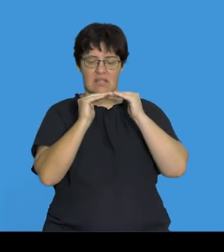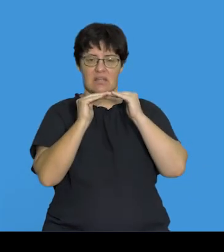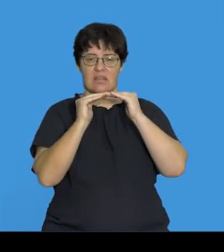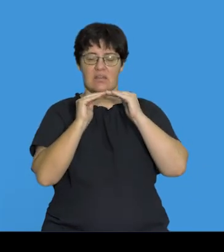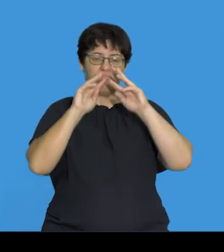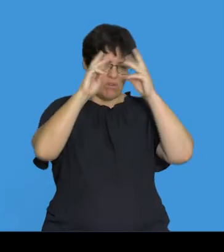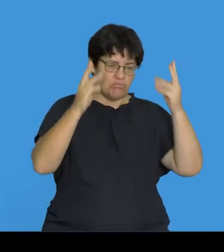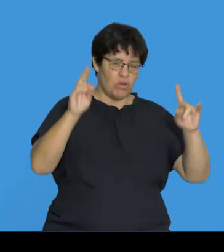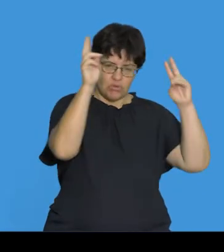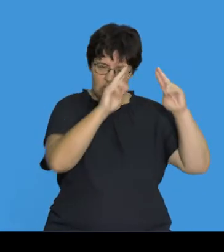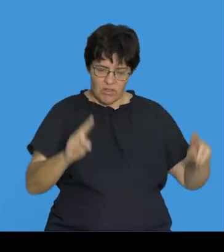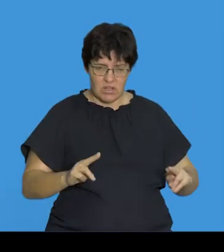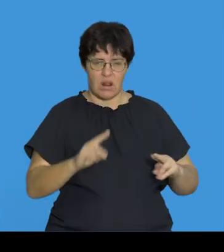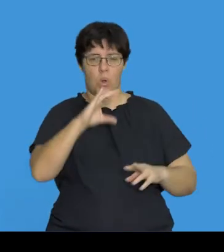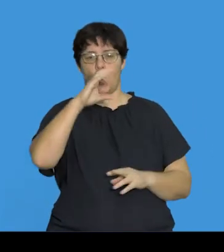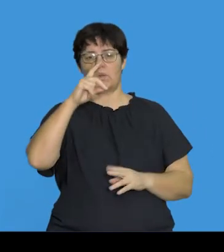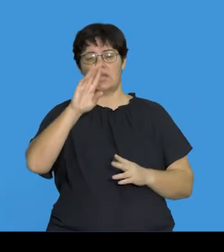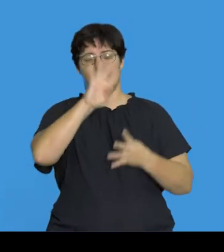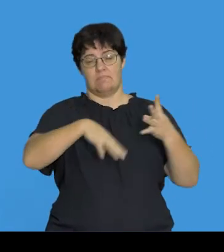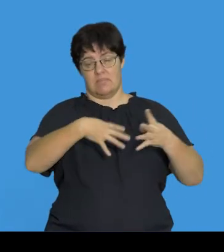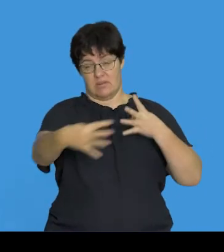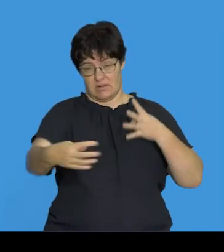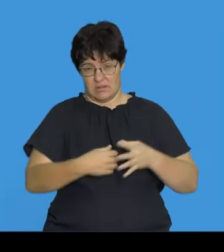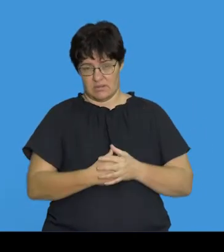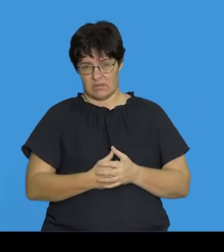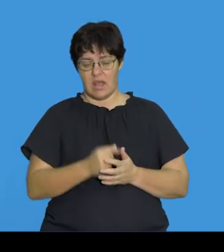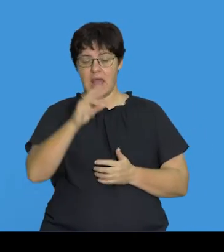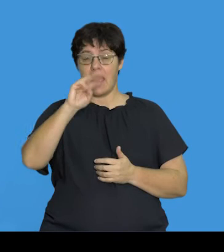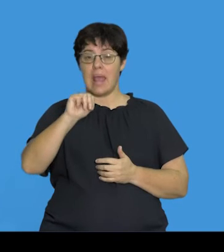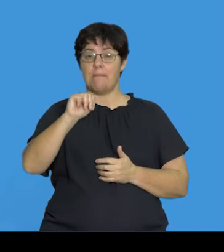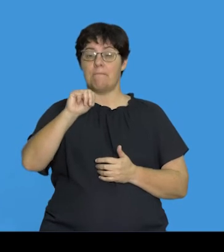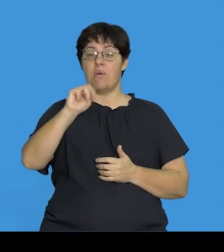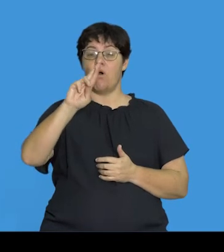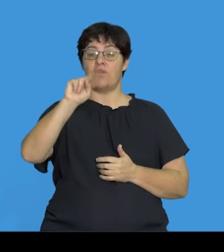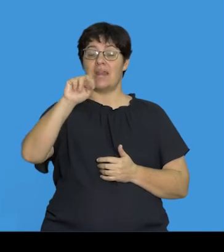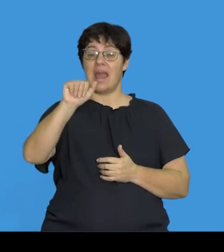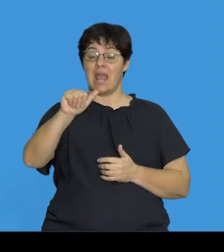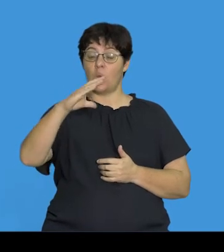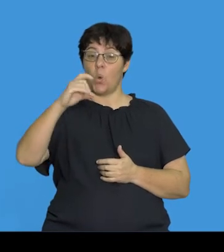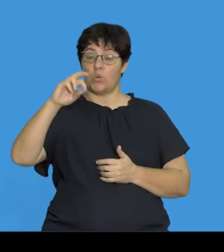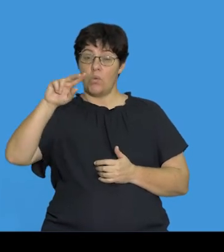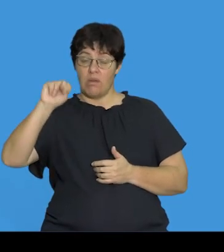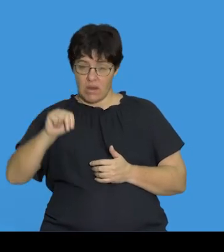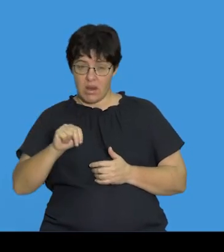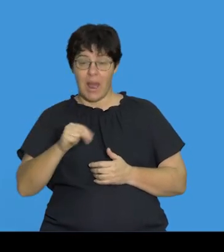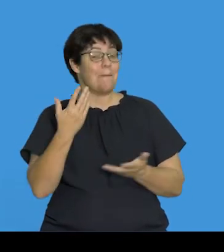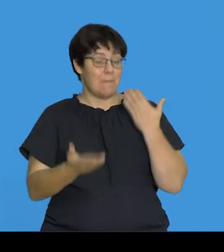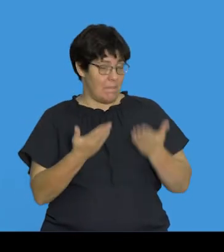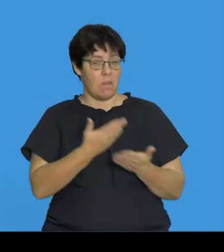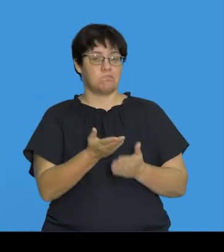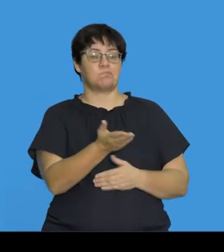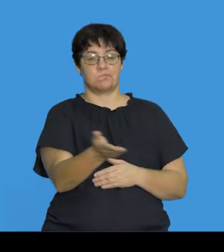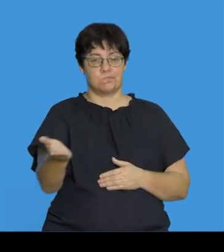universal genetic coding table. It is made up of all of the mRNA codons that possibly may exist